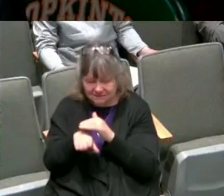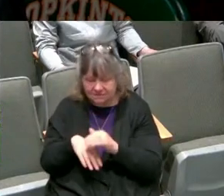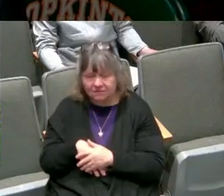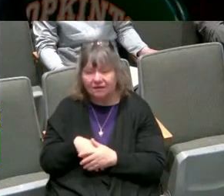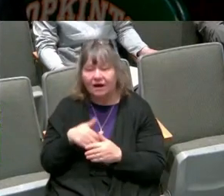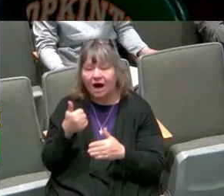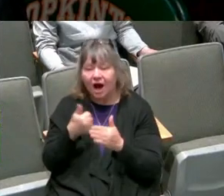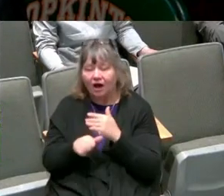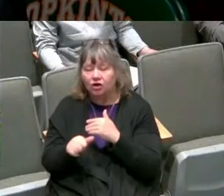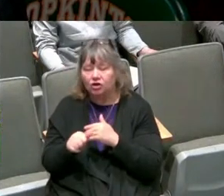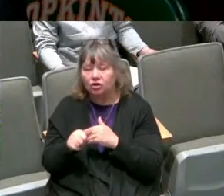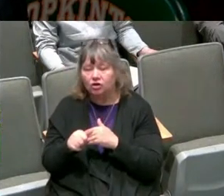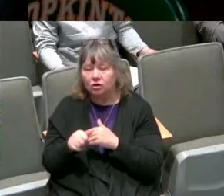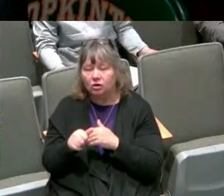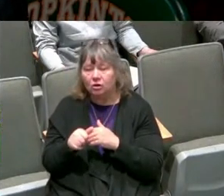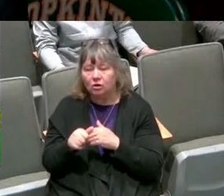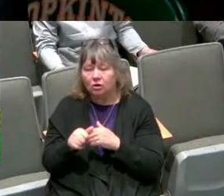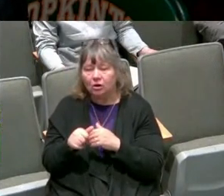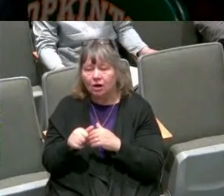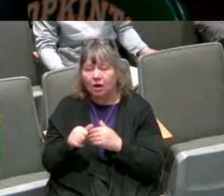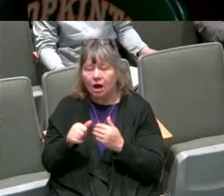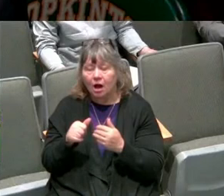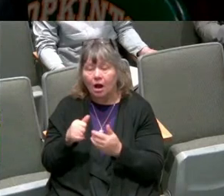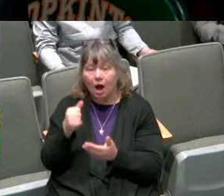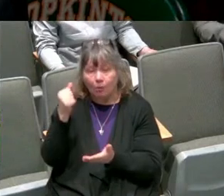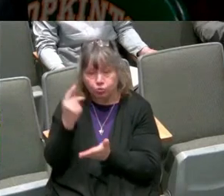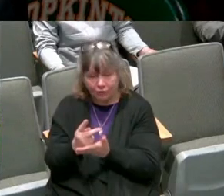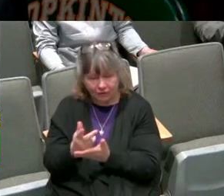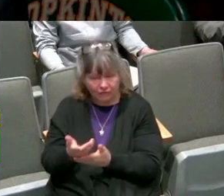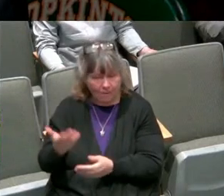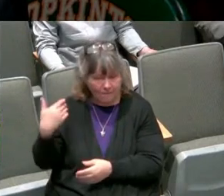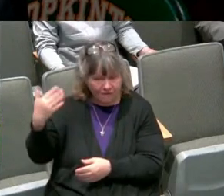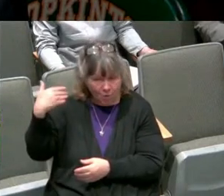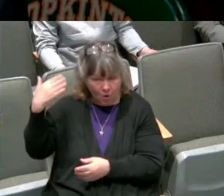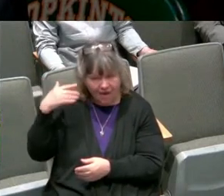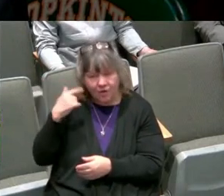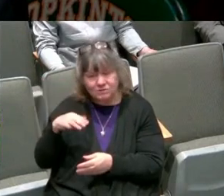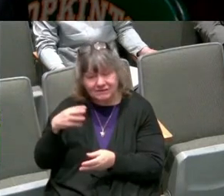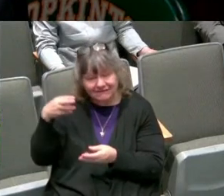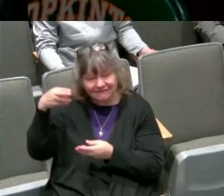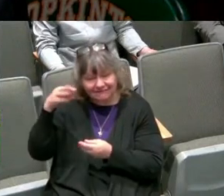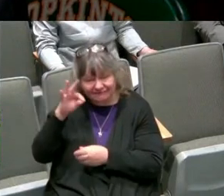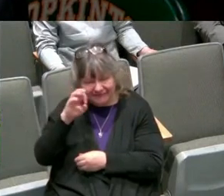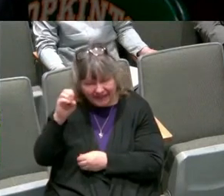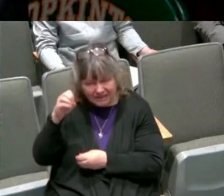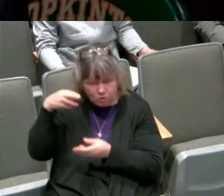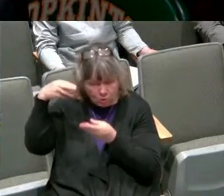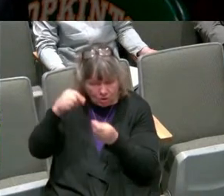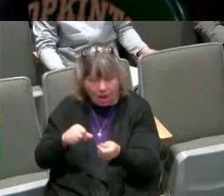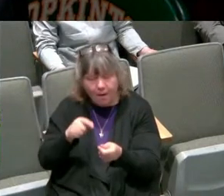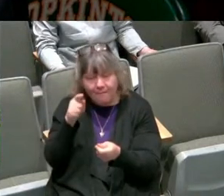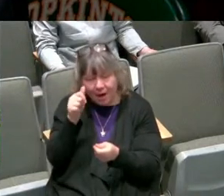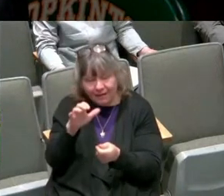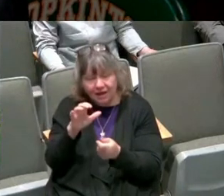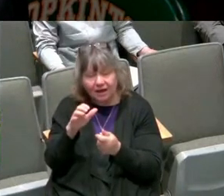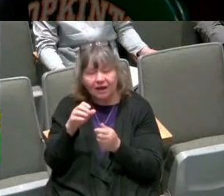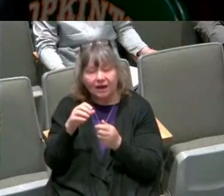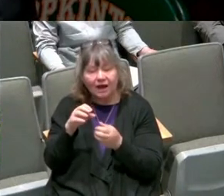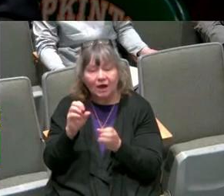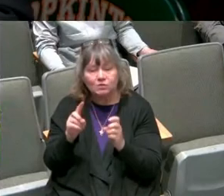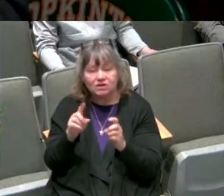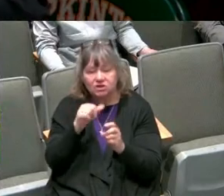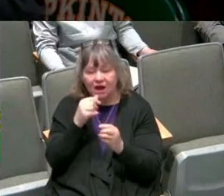under provision provision previously passed by town meeting these fees flow into a public educational and government access